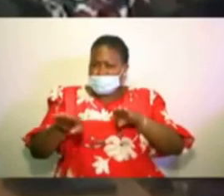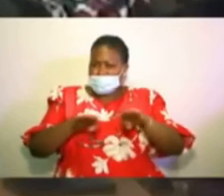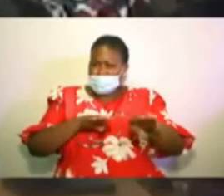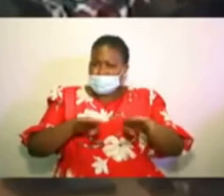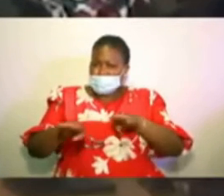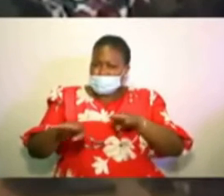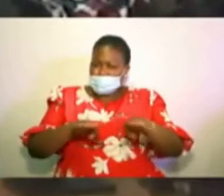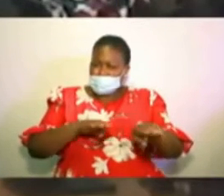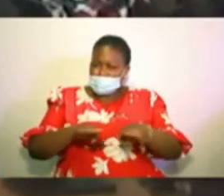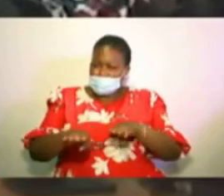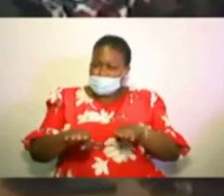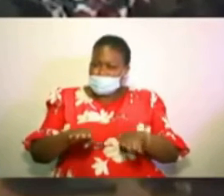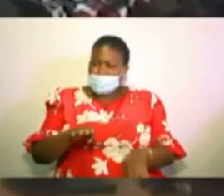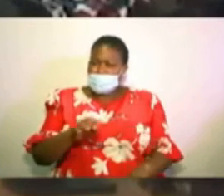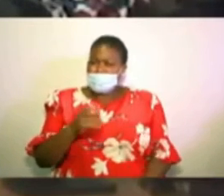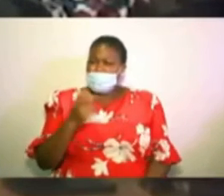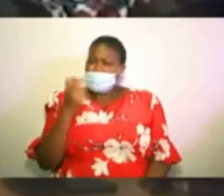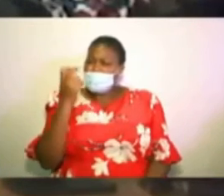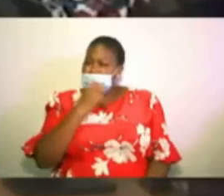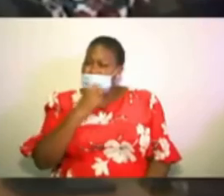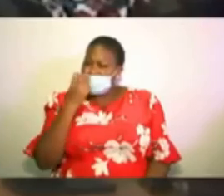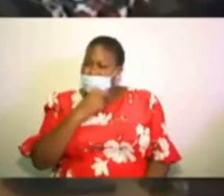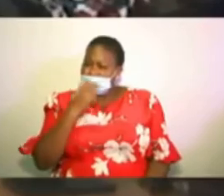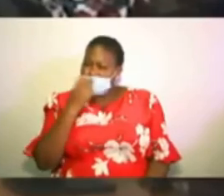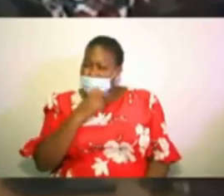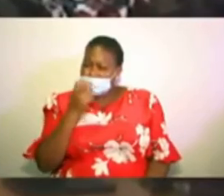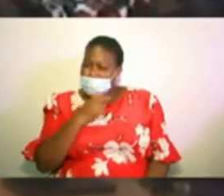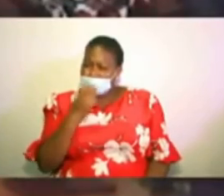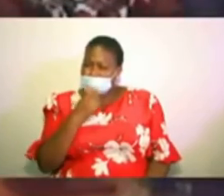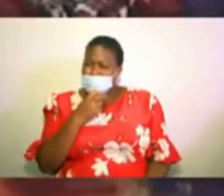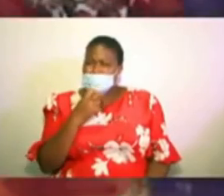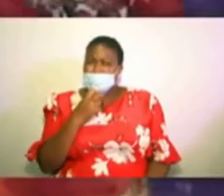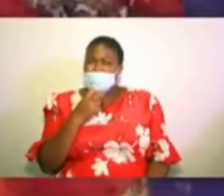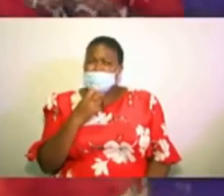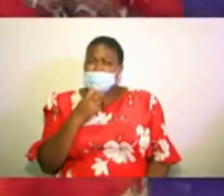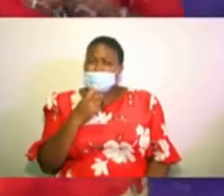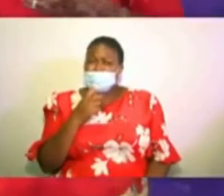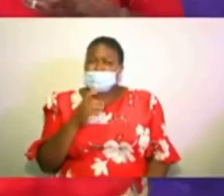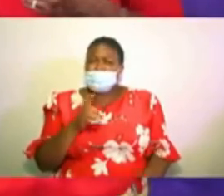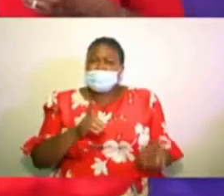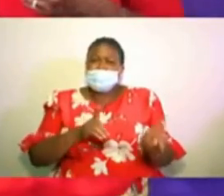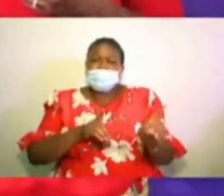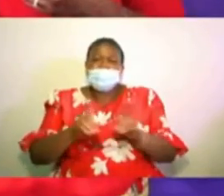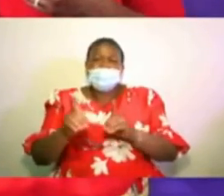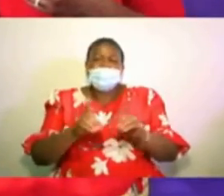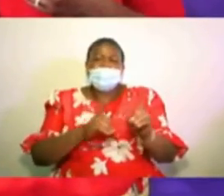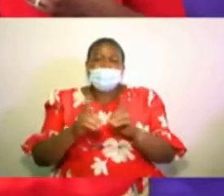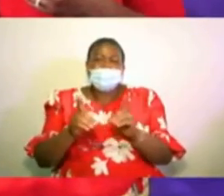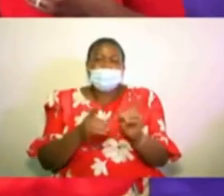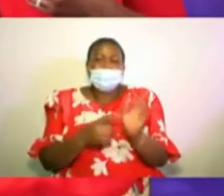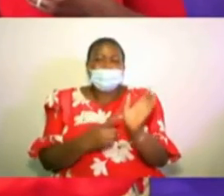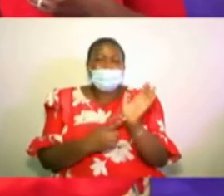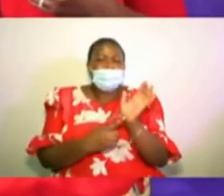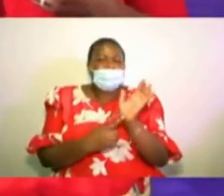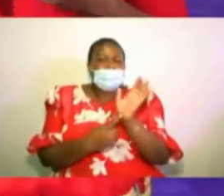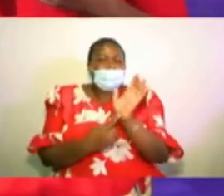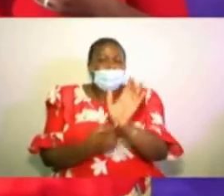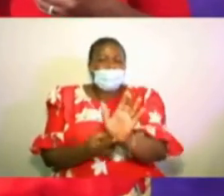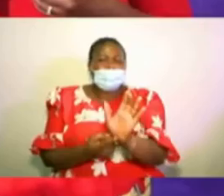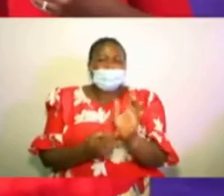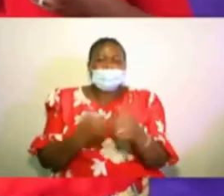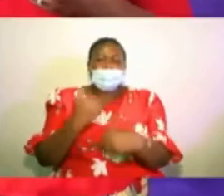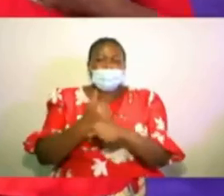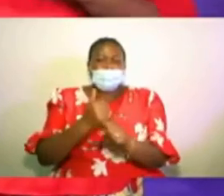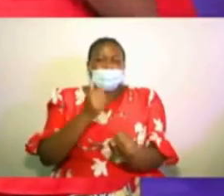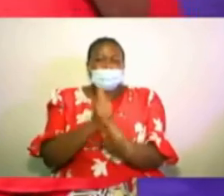or conducting himself in a certain way is doing it in a lively way, in a way that attracts people, that makes